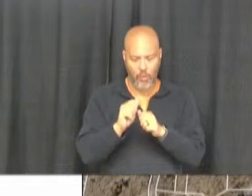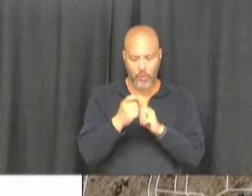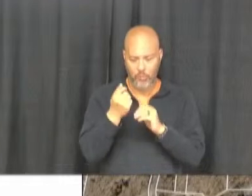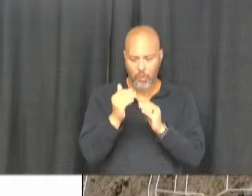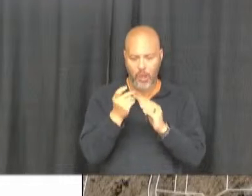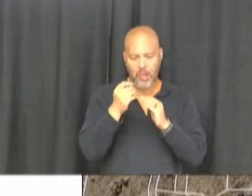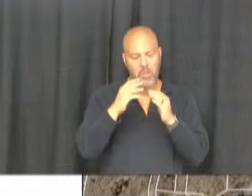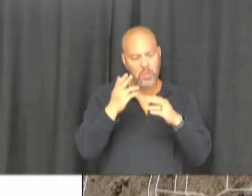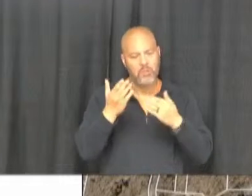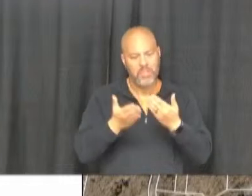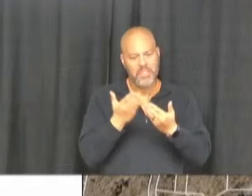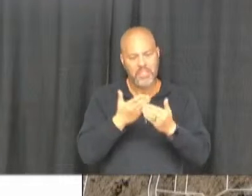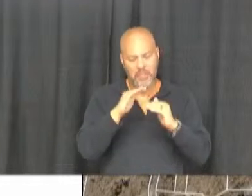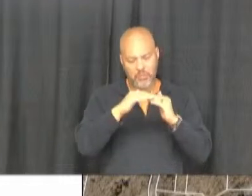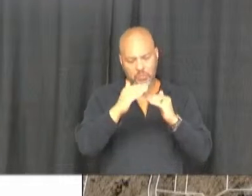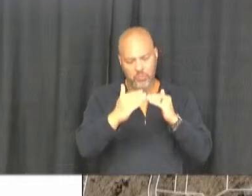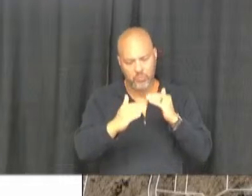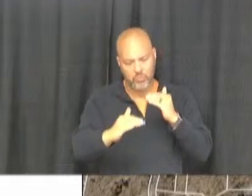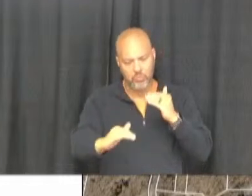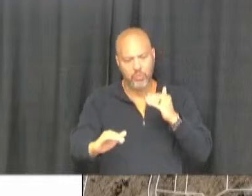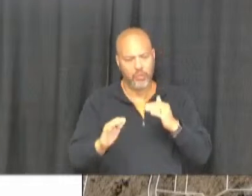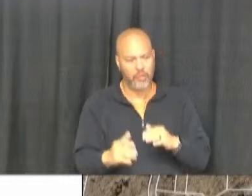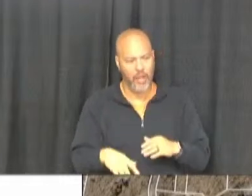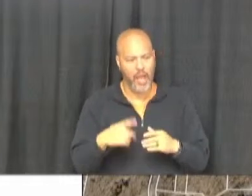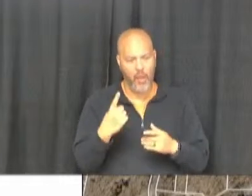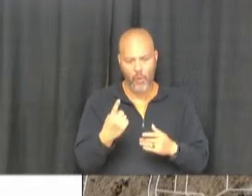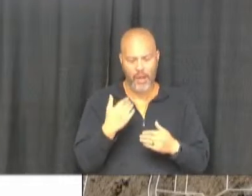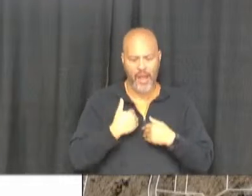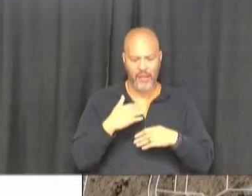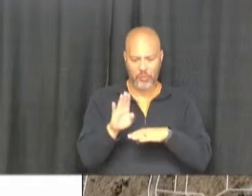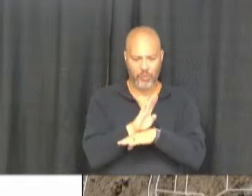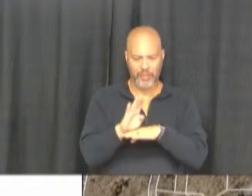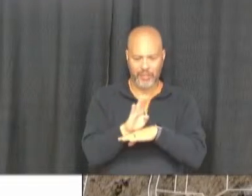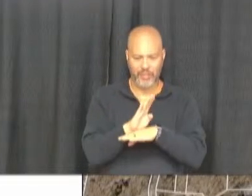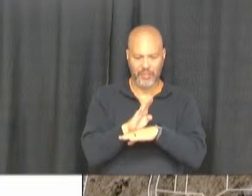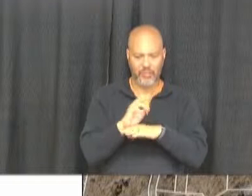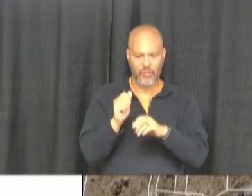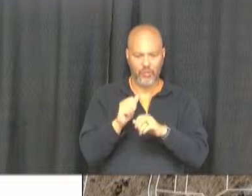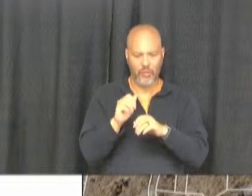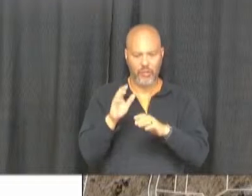slope, and the second has a non-conforming commercial garage structure on site.